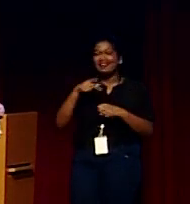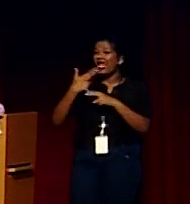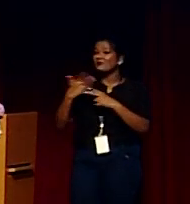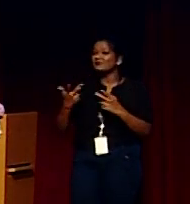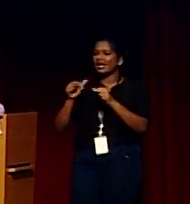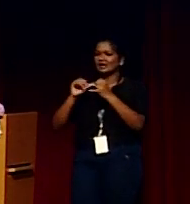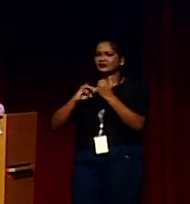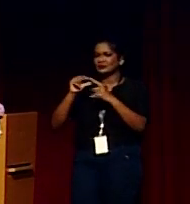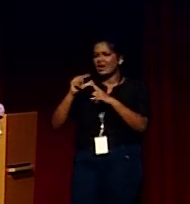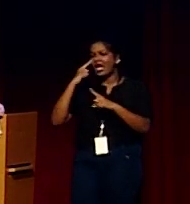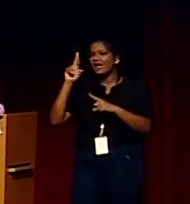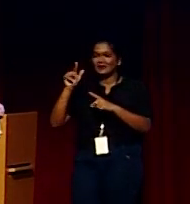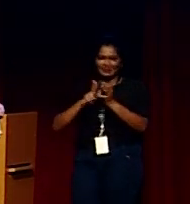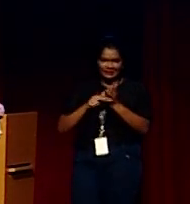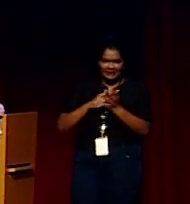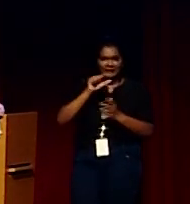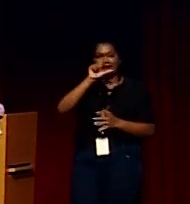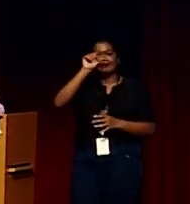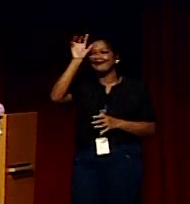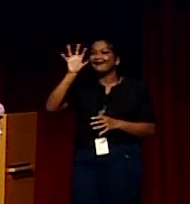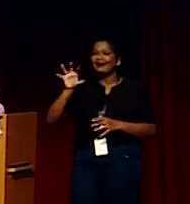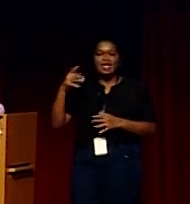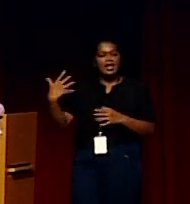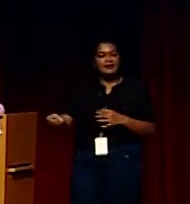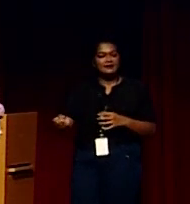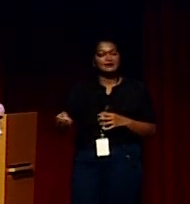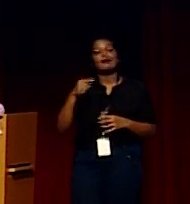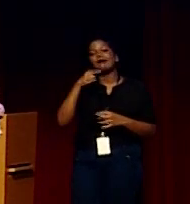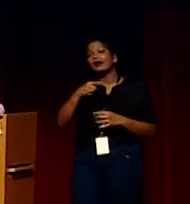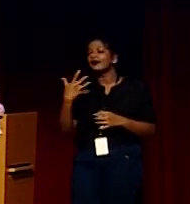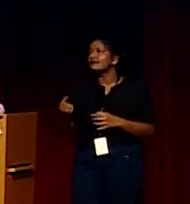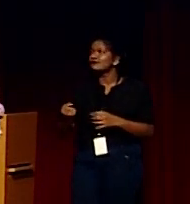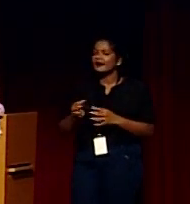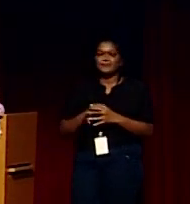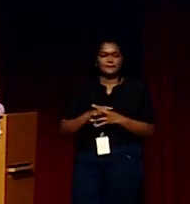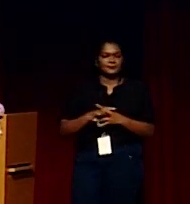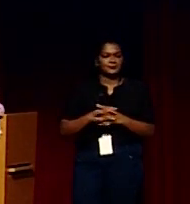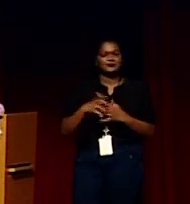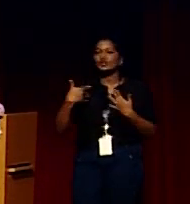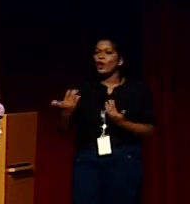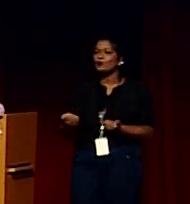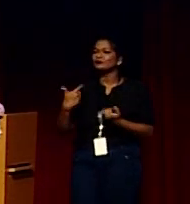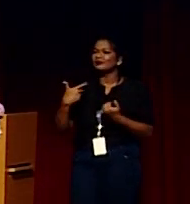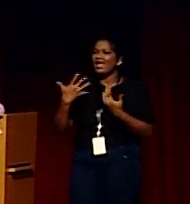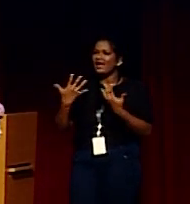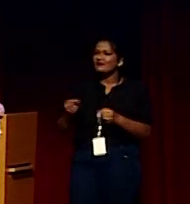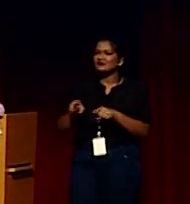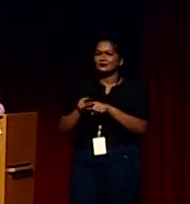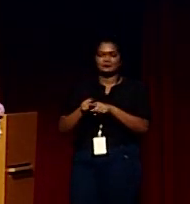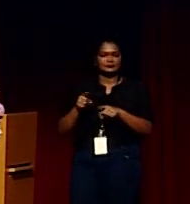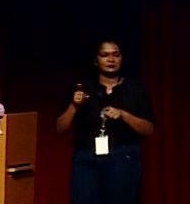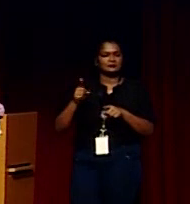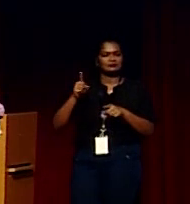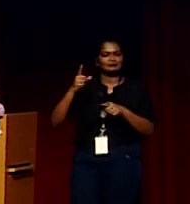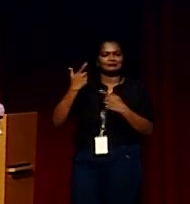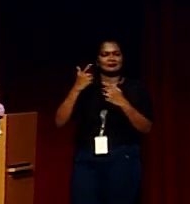color, we can blow it up, we can do all kinds of nice little things with it. And then we can also, a bit similar to